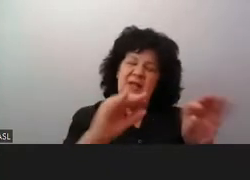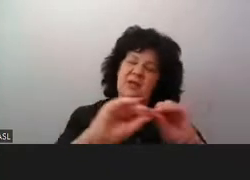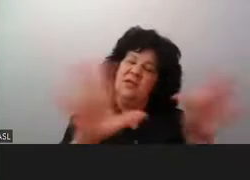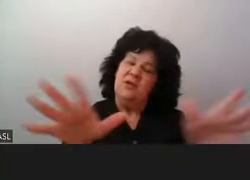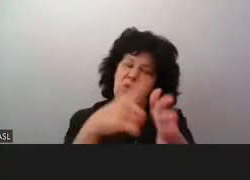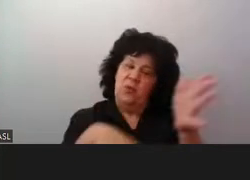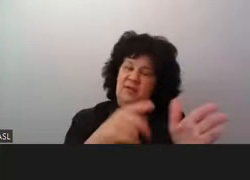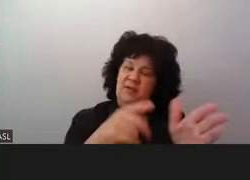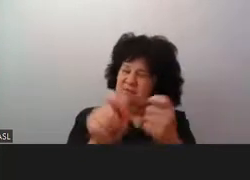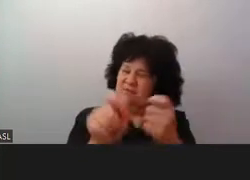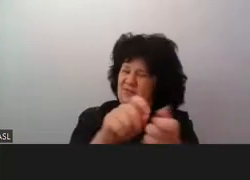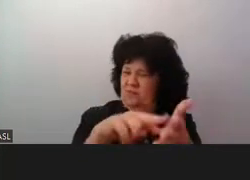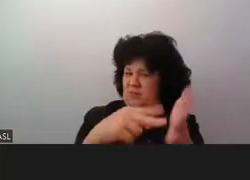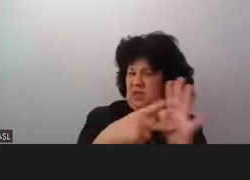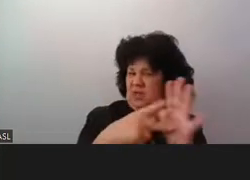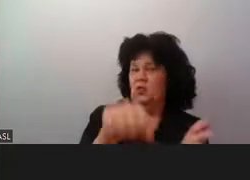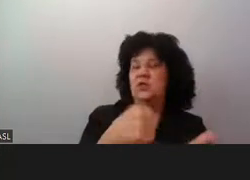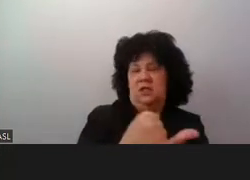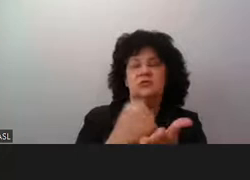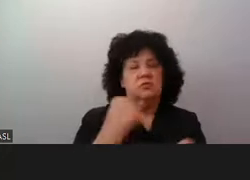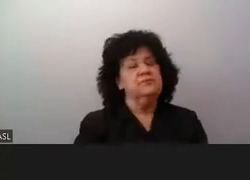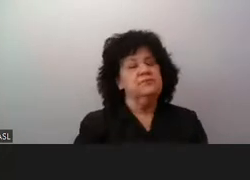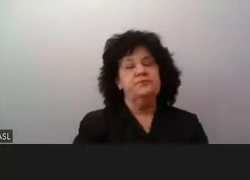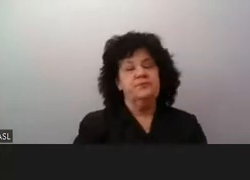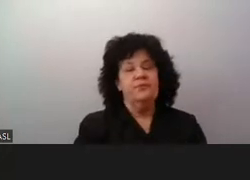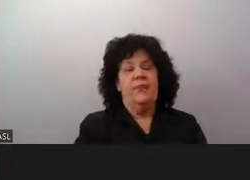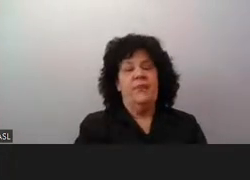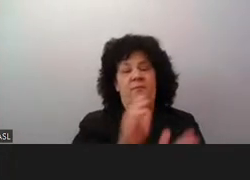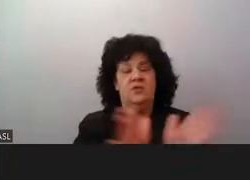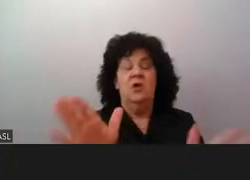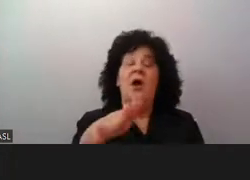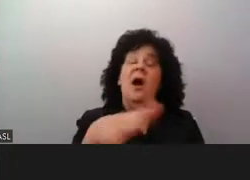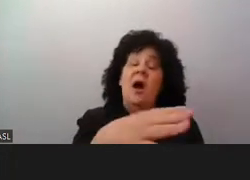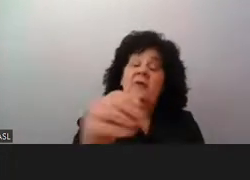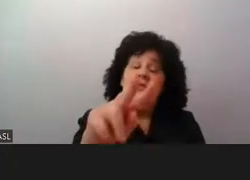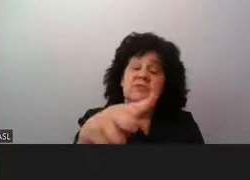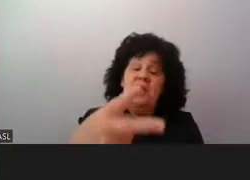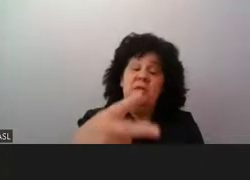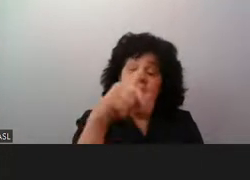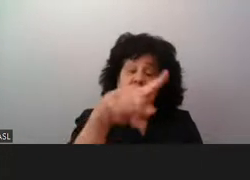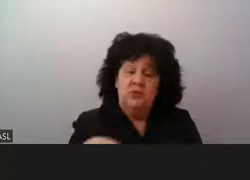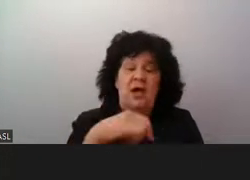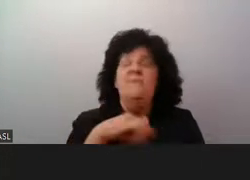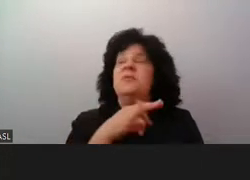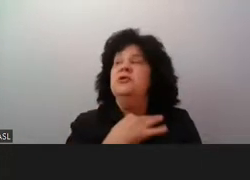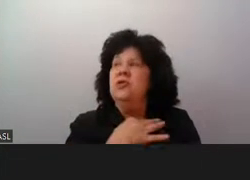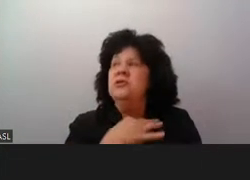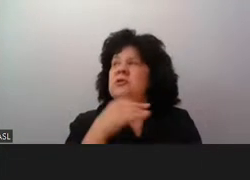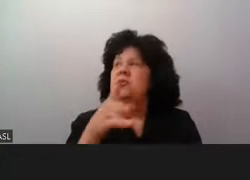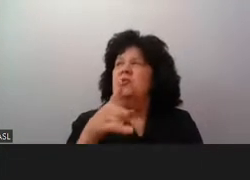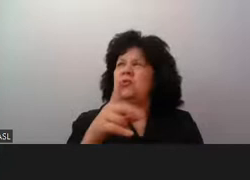leveraging what DAU has already done so we don't duplicate. And the second question I have, again, I'm curious, because you talked